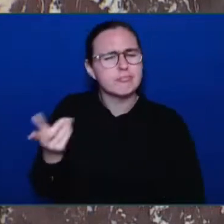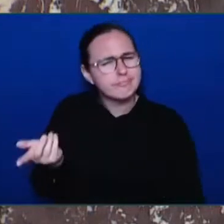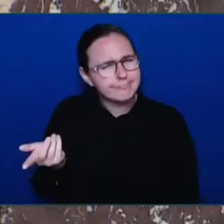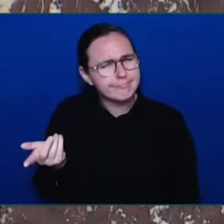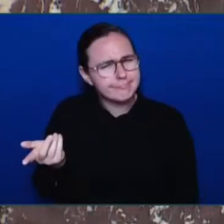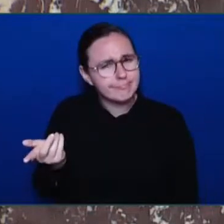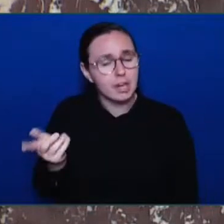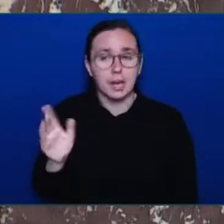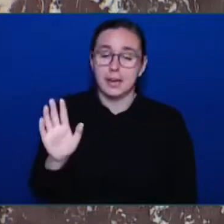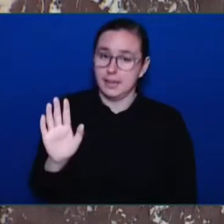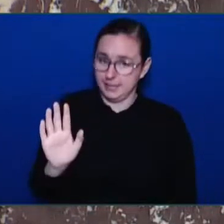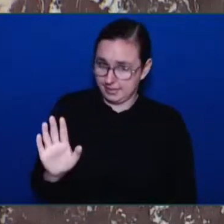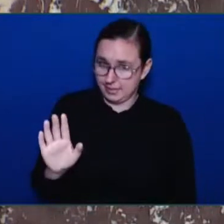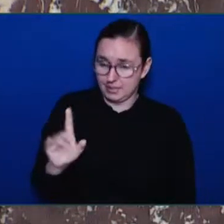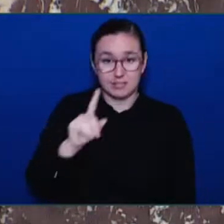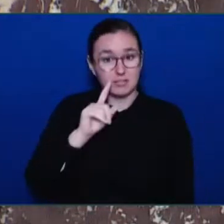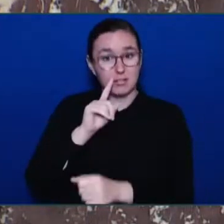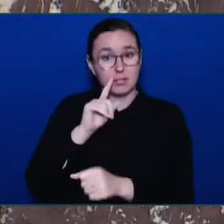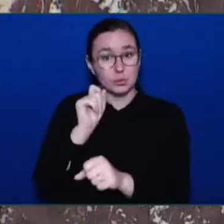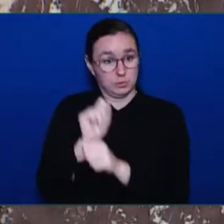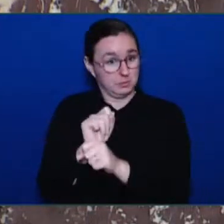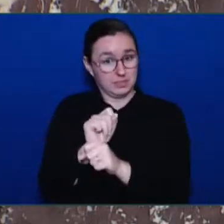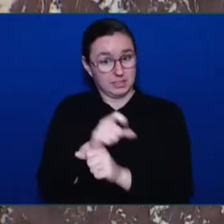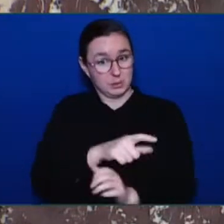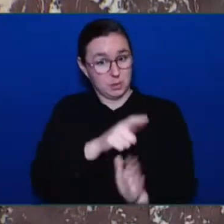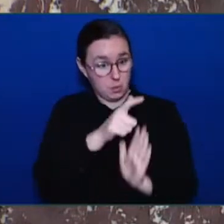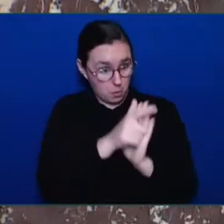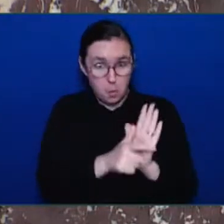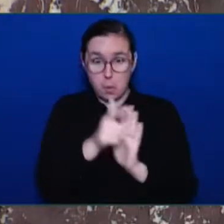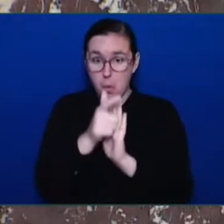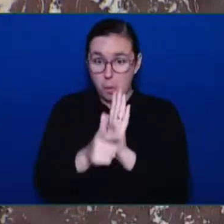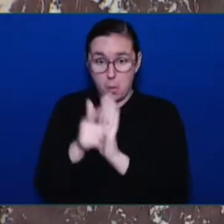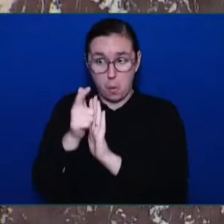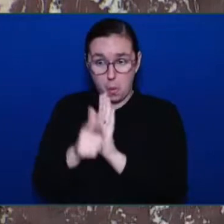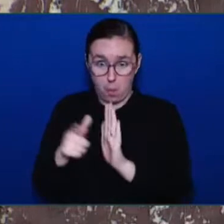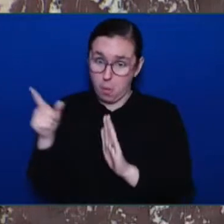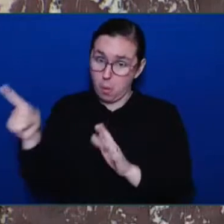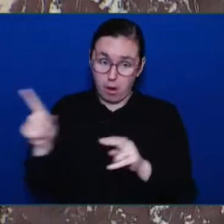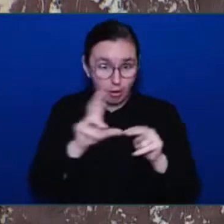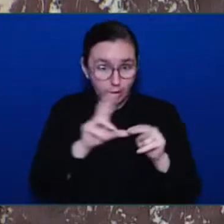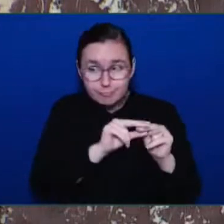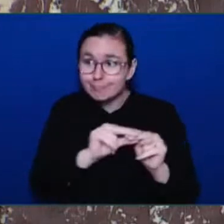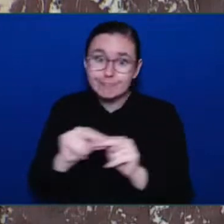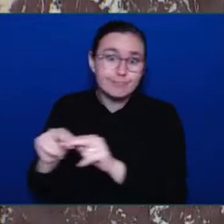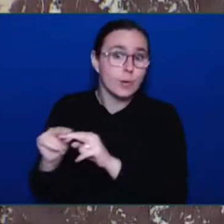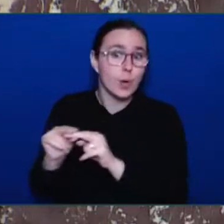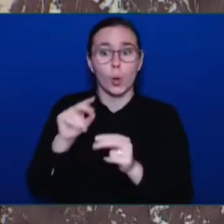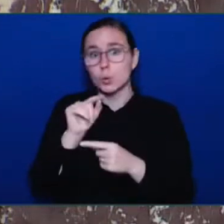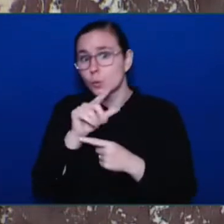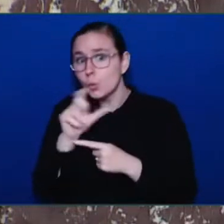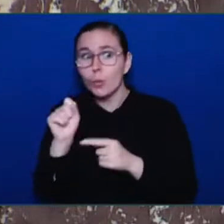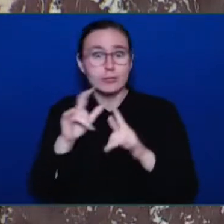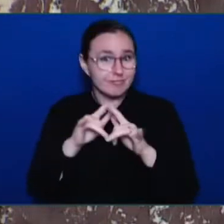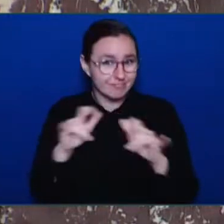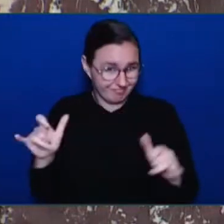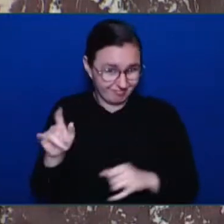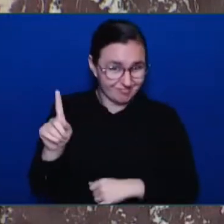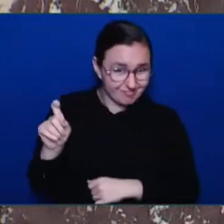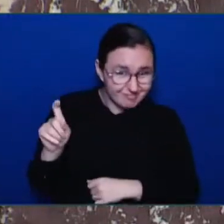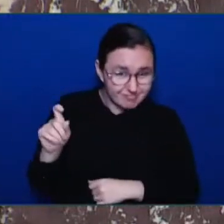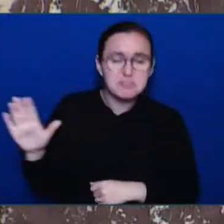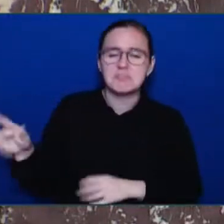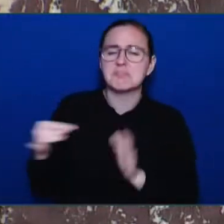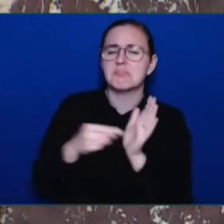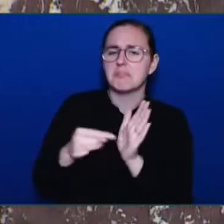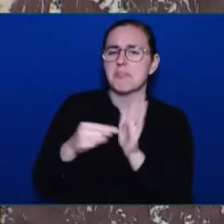offenders. Justin Collins, a prolific offender with over 421 police files, released with the